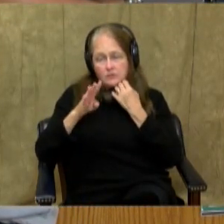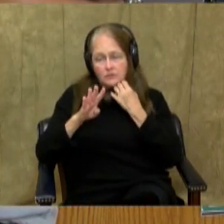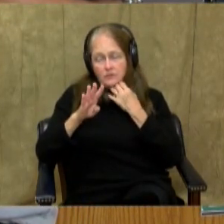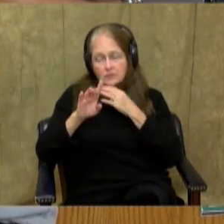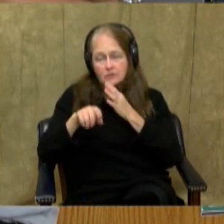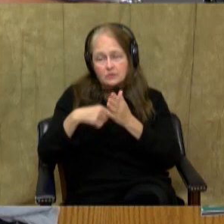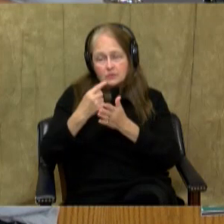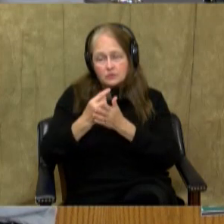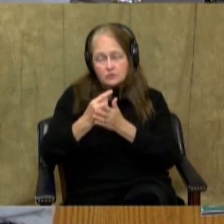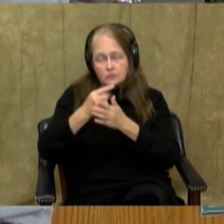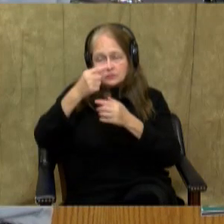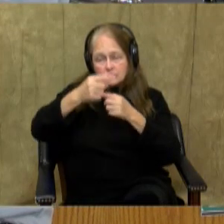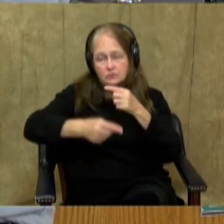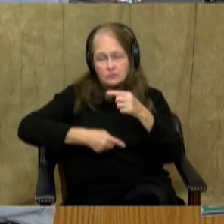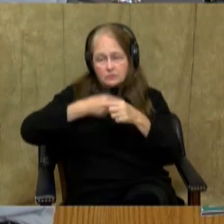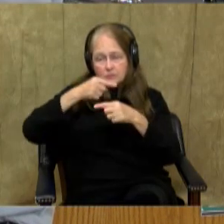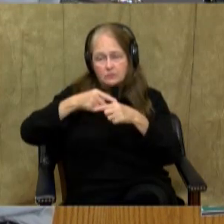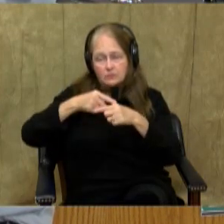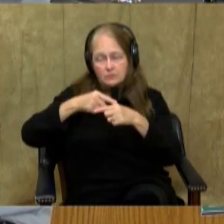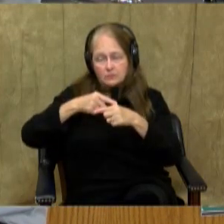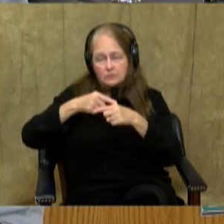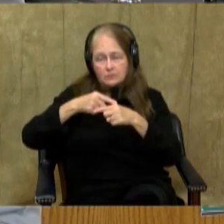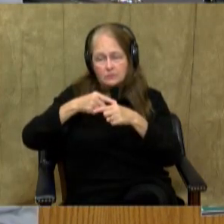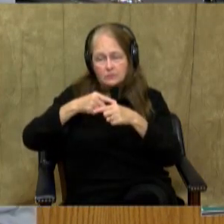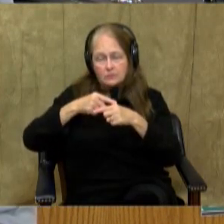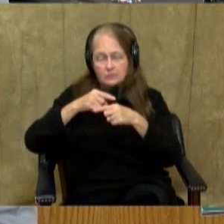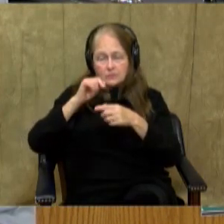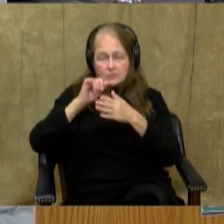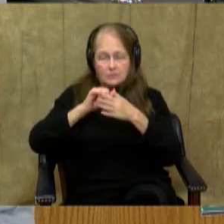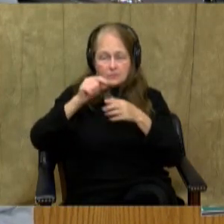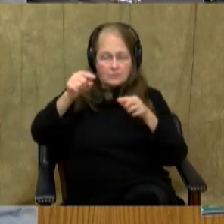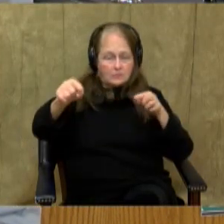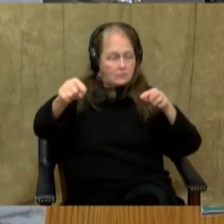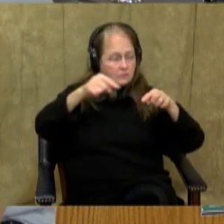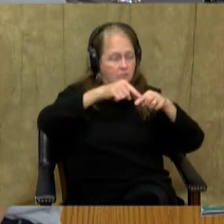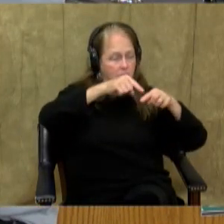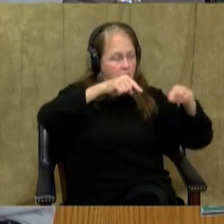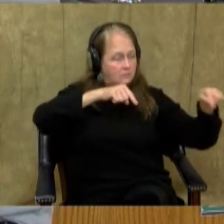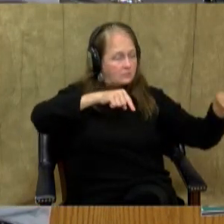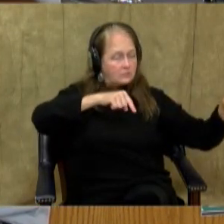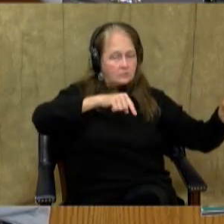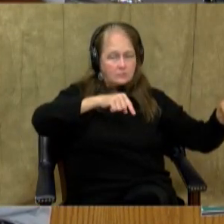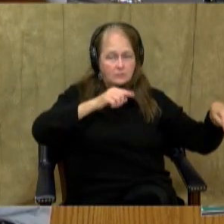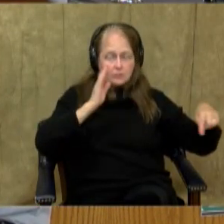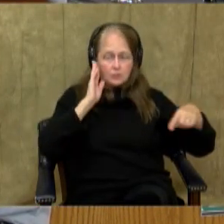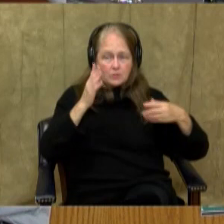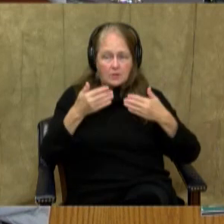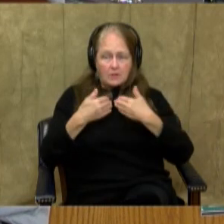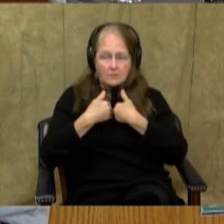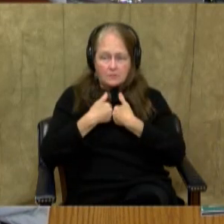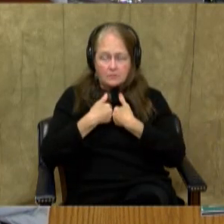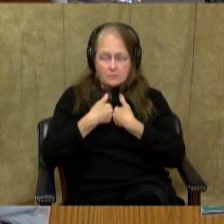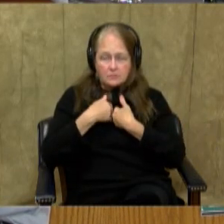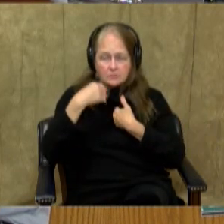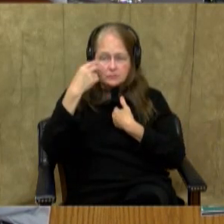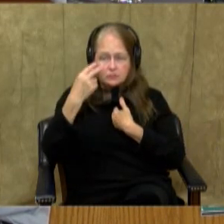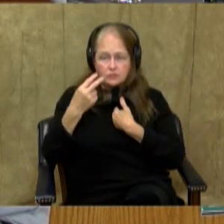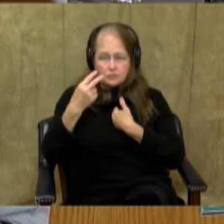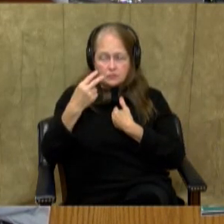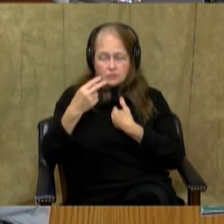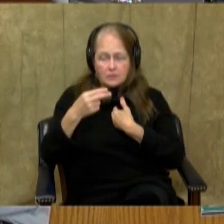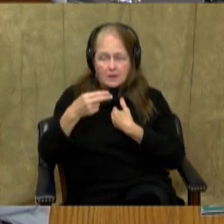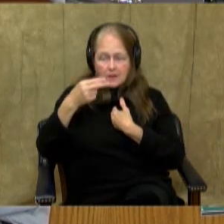the Earth to rotate, and at this given point in time, we've got 2 high